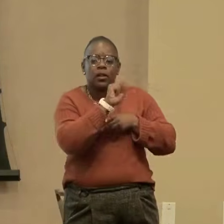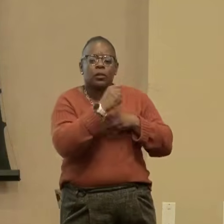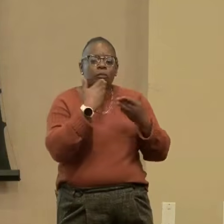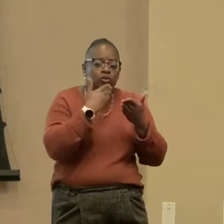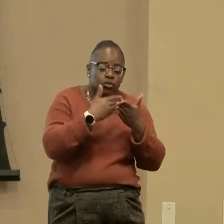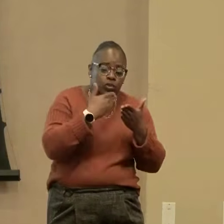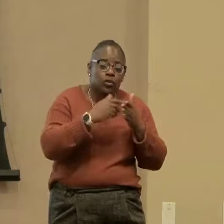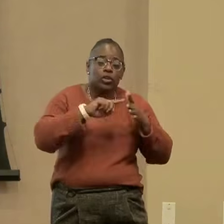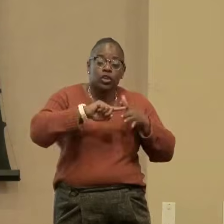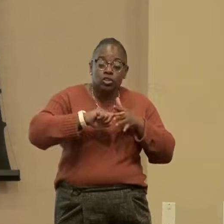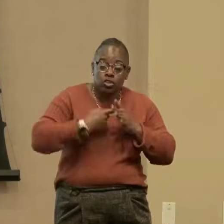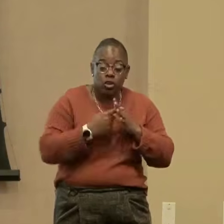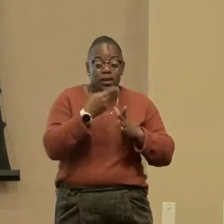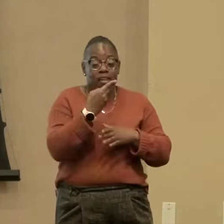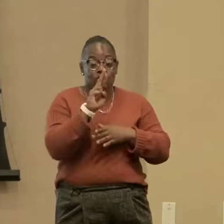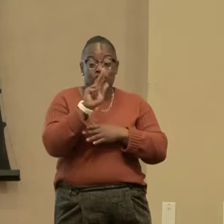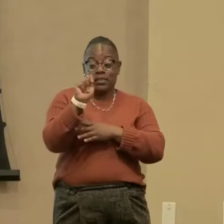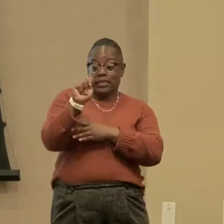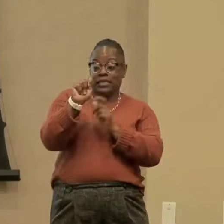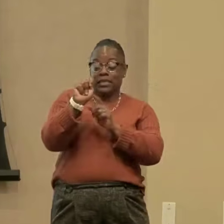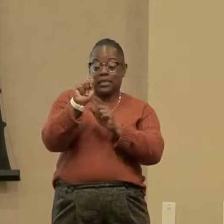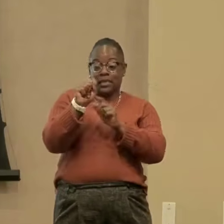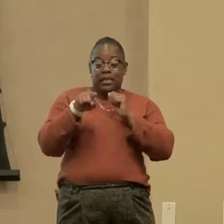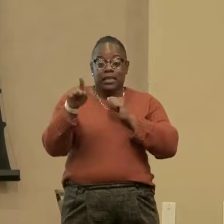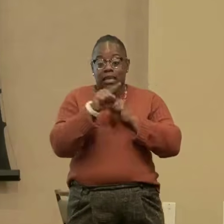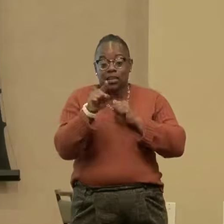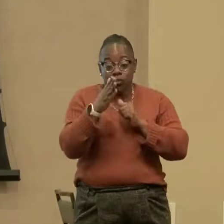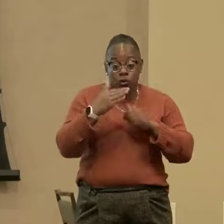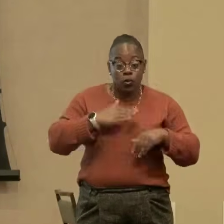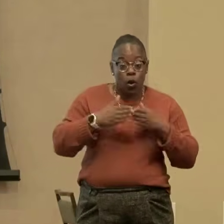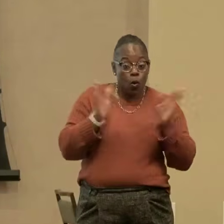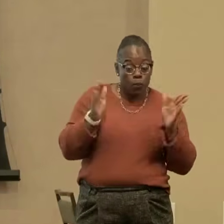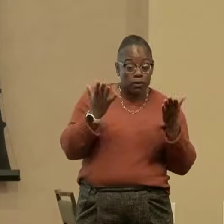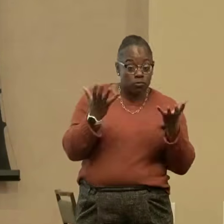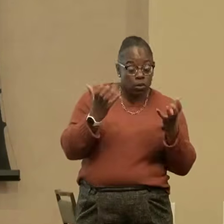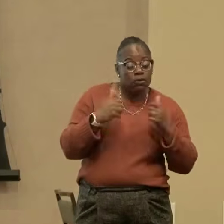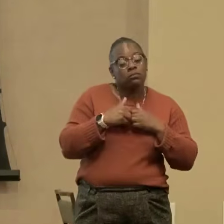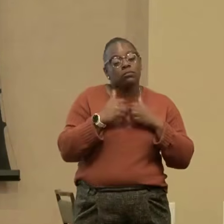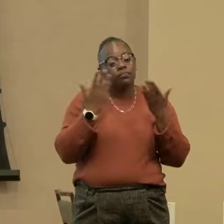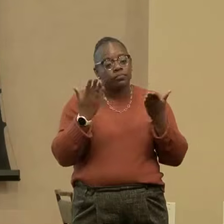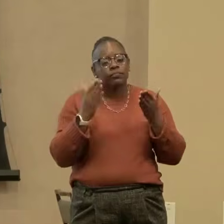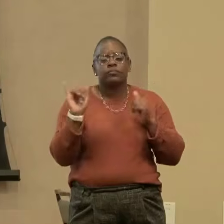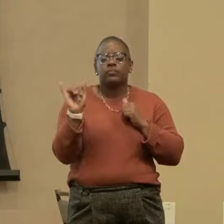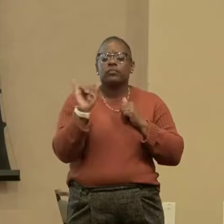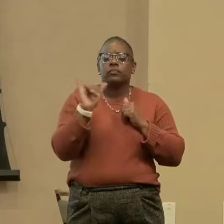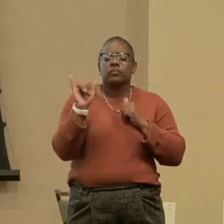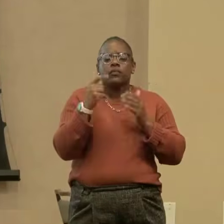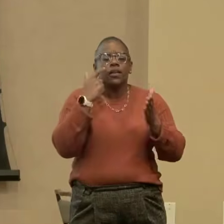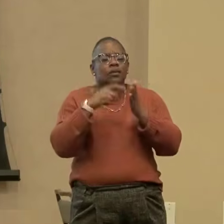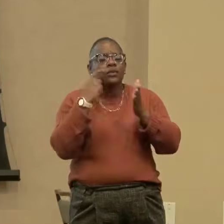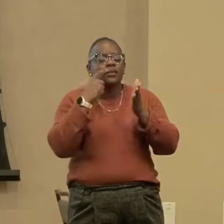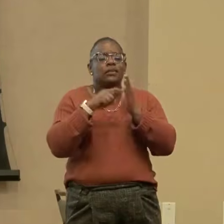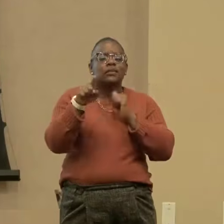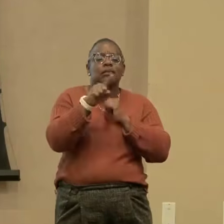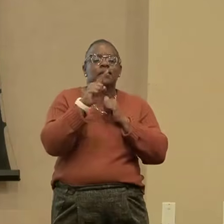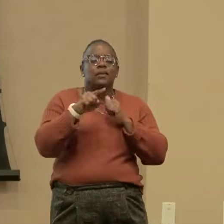needed, start HRT, hormone replacement therapy, if that's indicated and you're open to it. And there's also a recognition that there's also